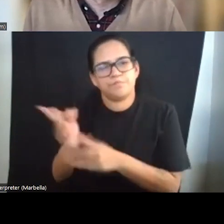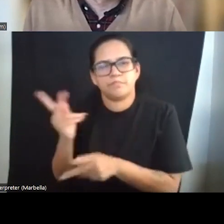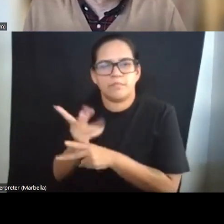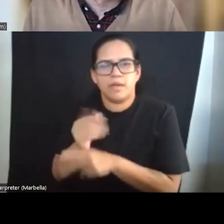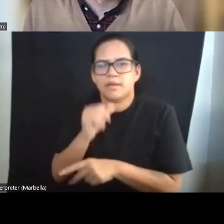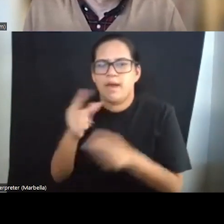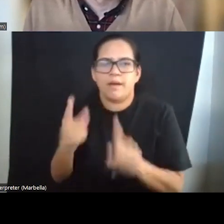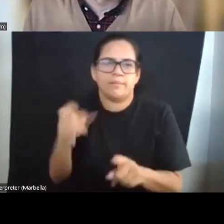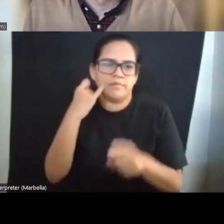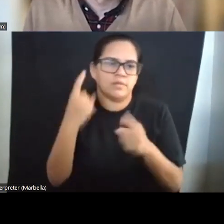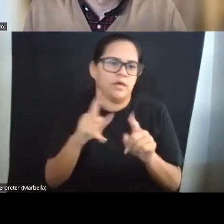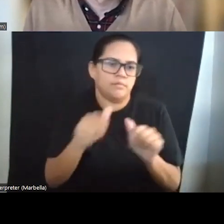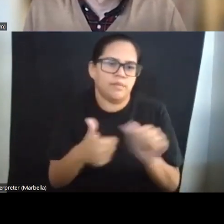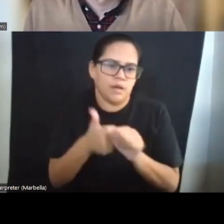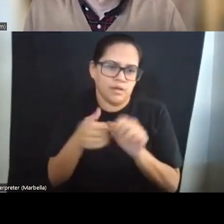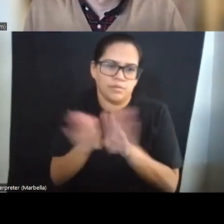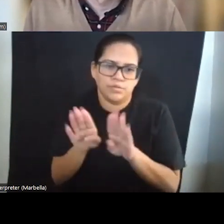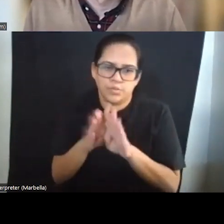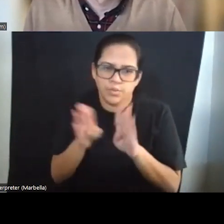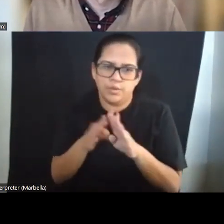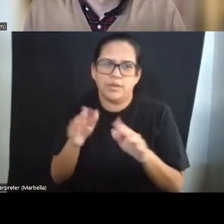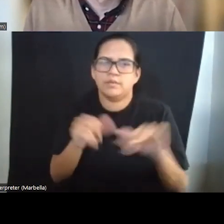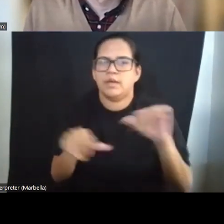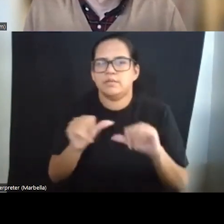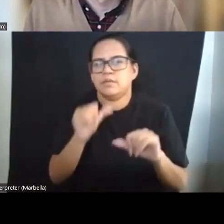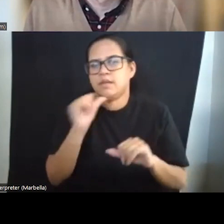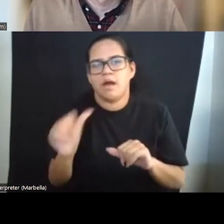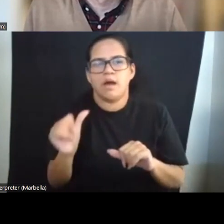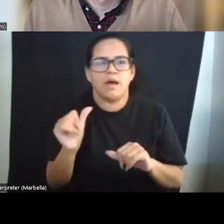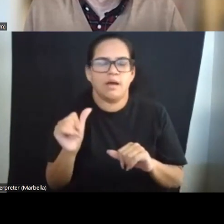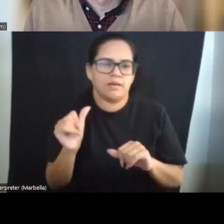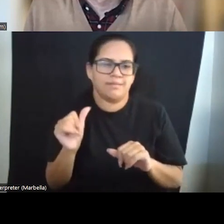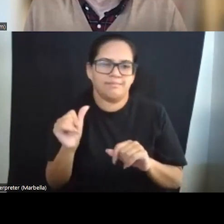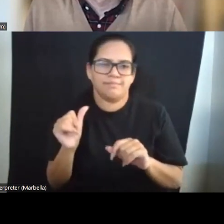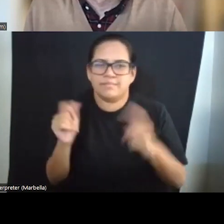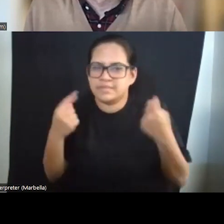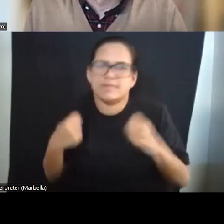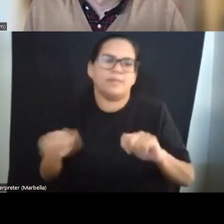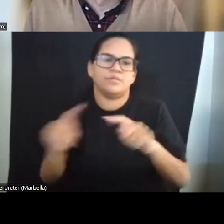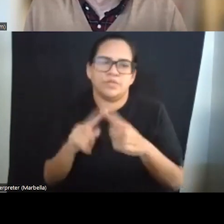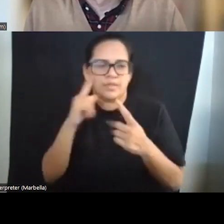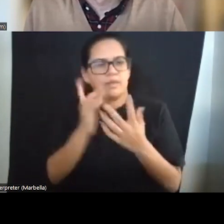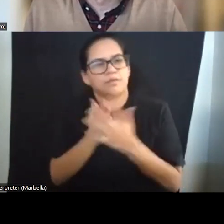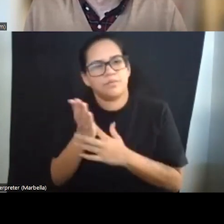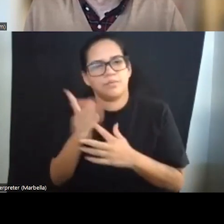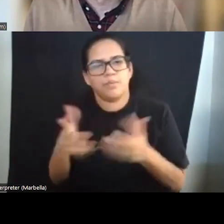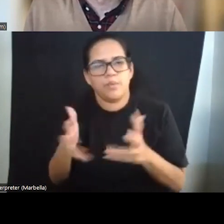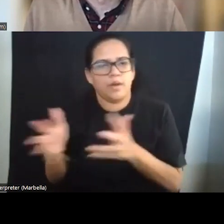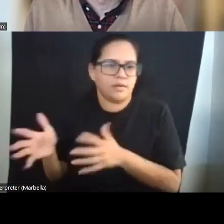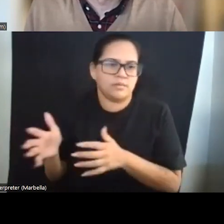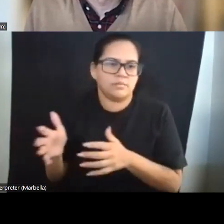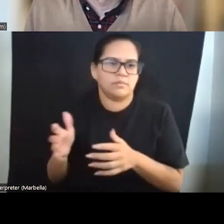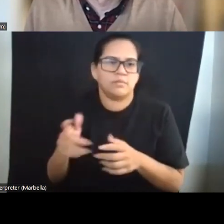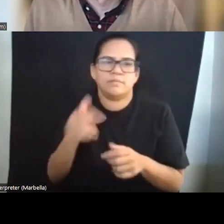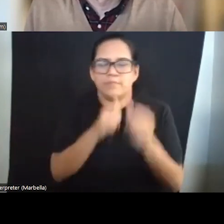not happen if it's happening behind closed doors by scientists that aren't even attempting to think through some of this, the ways, grapple with